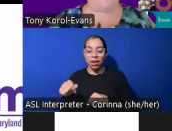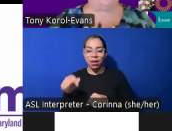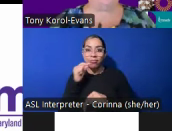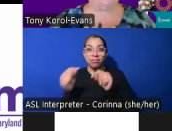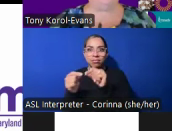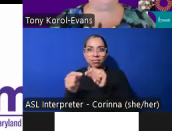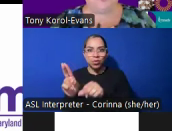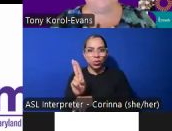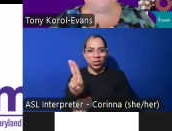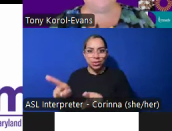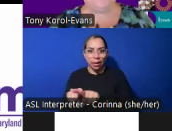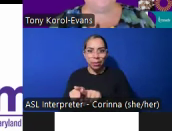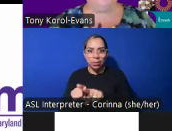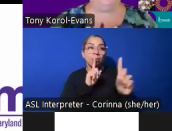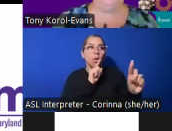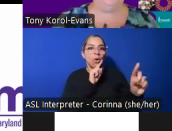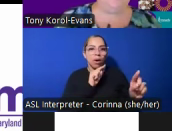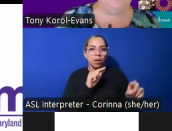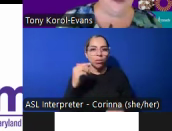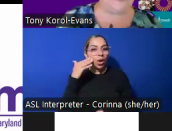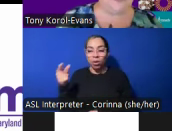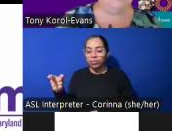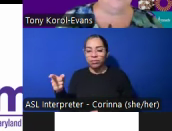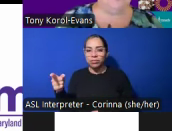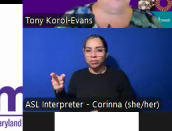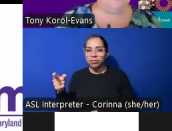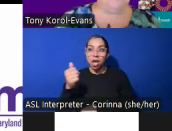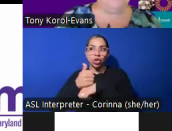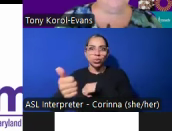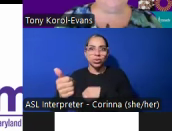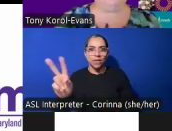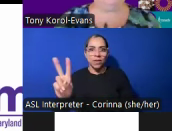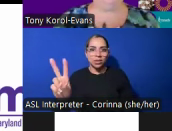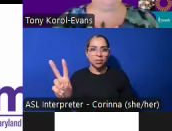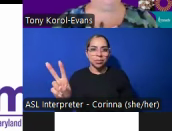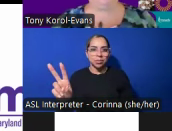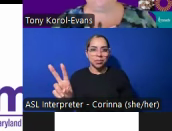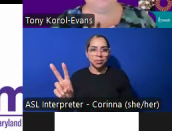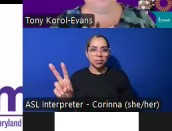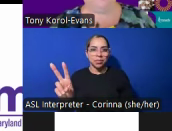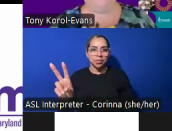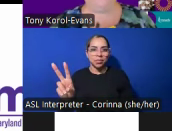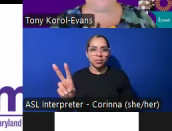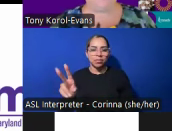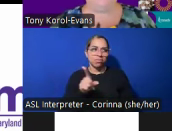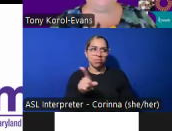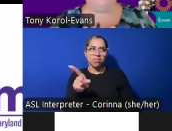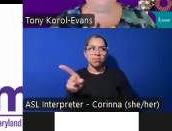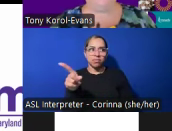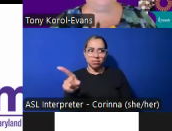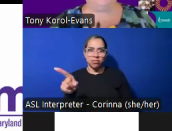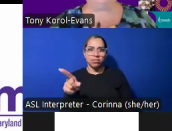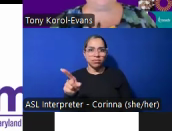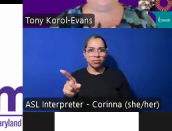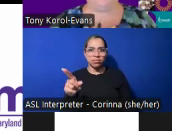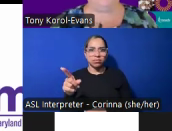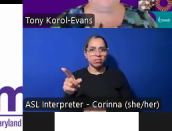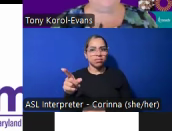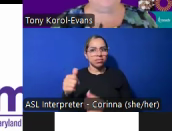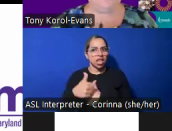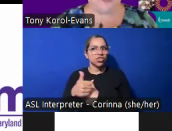abusive partners accuse the victim of being the criminal, right? That's